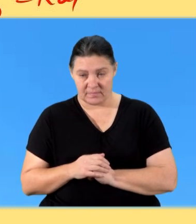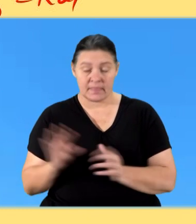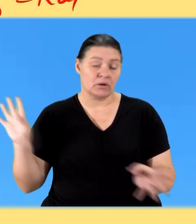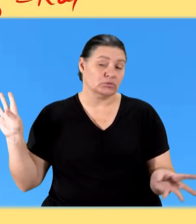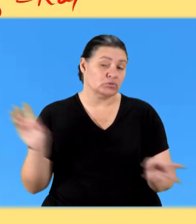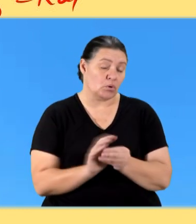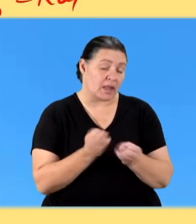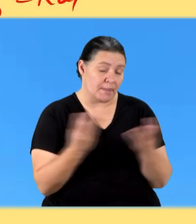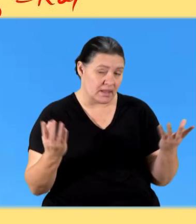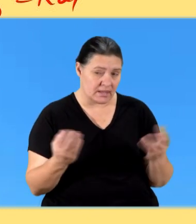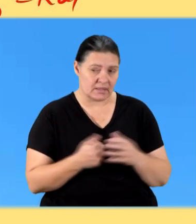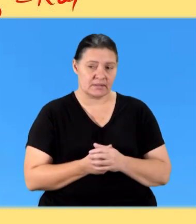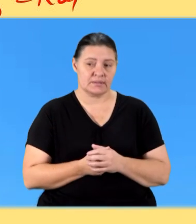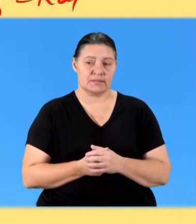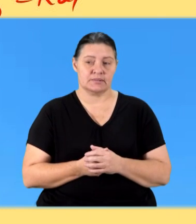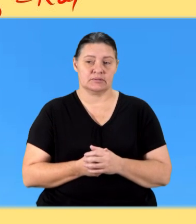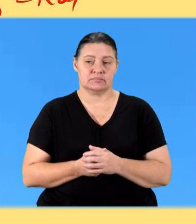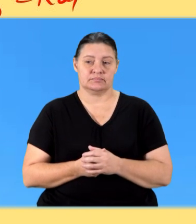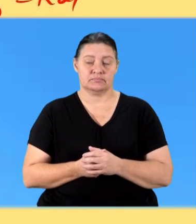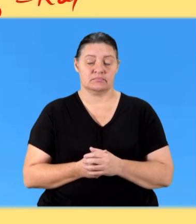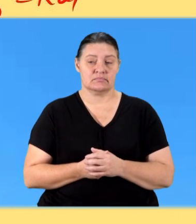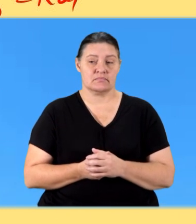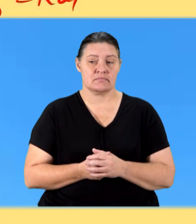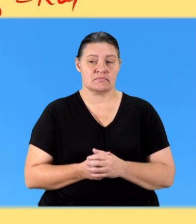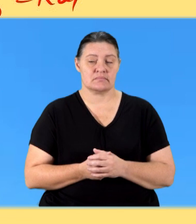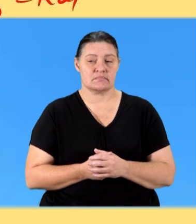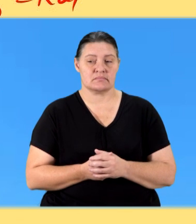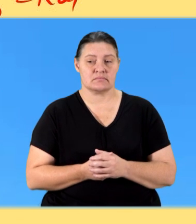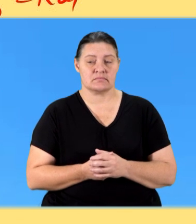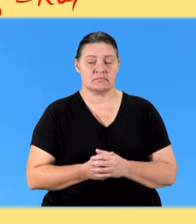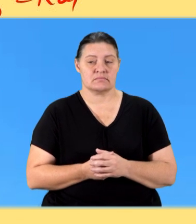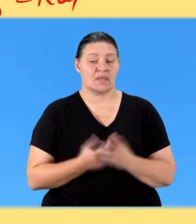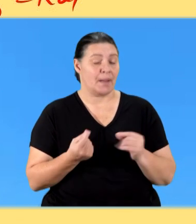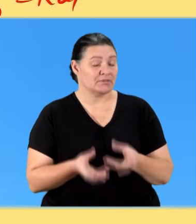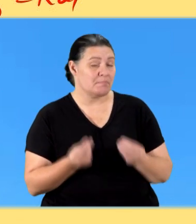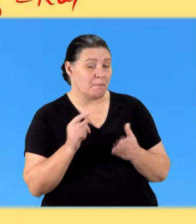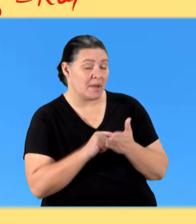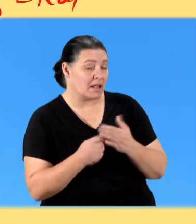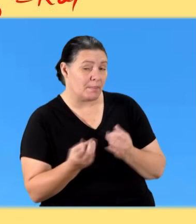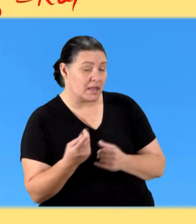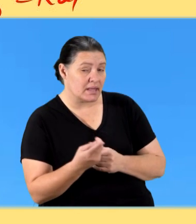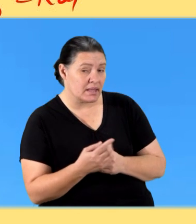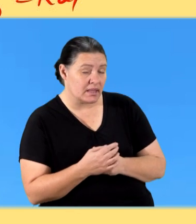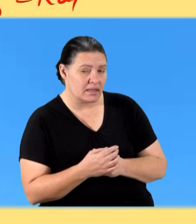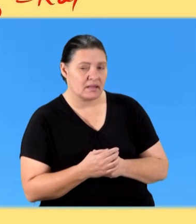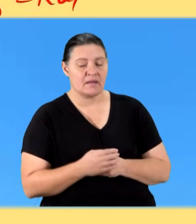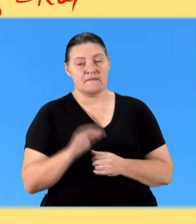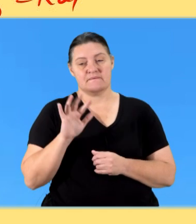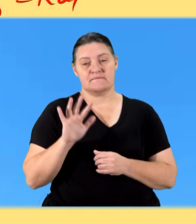rands. Then the total is going to give you an amount, which is, how much you get on the